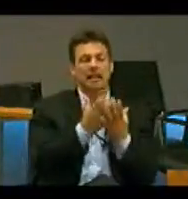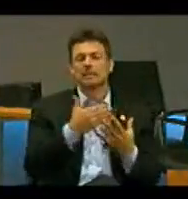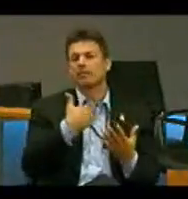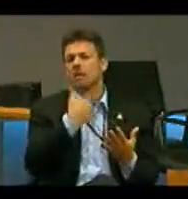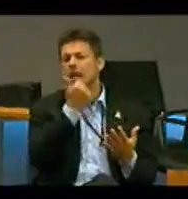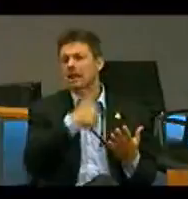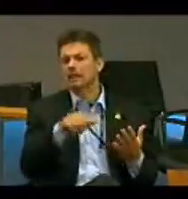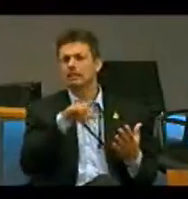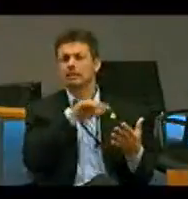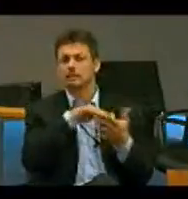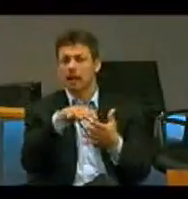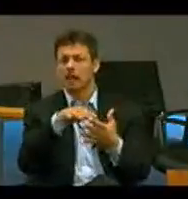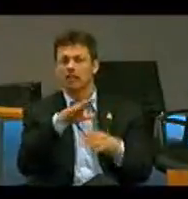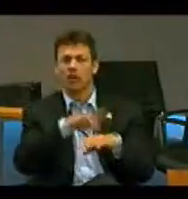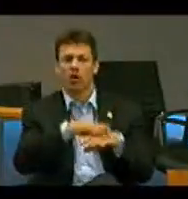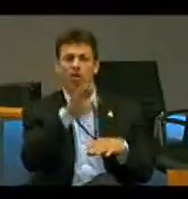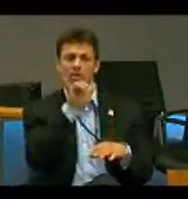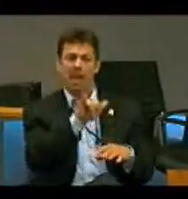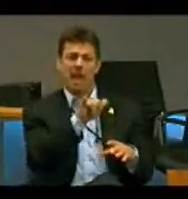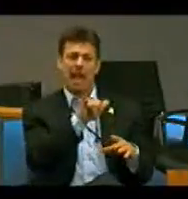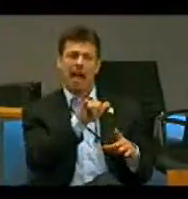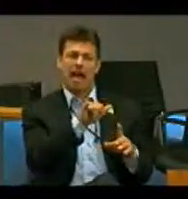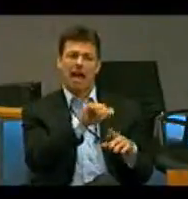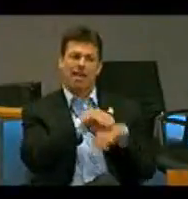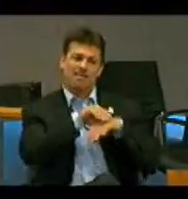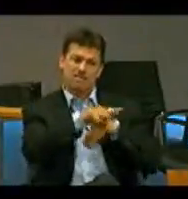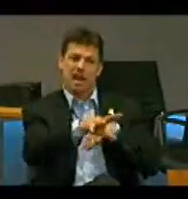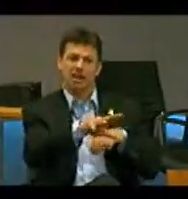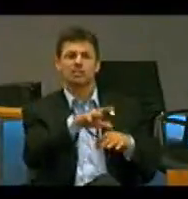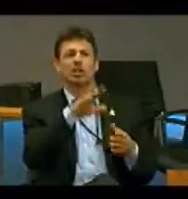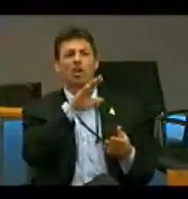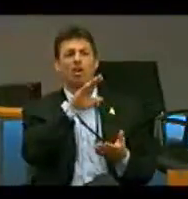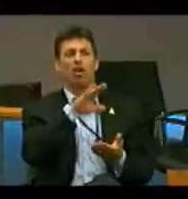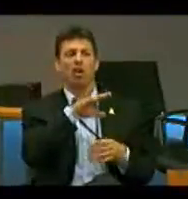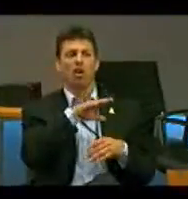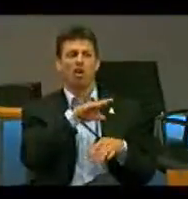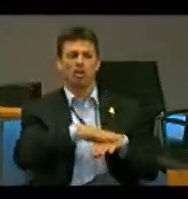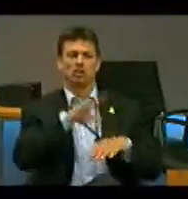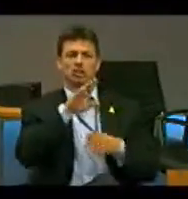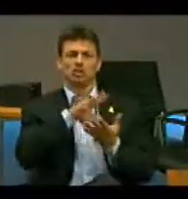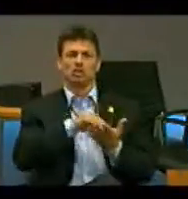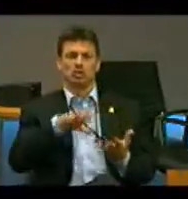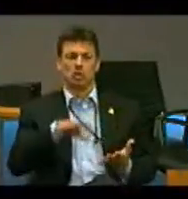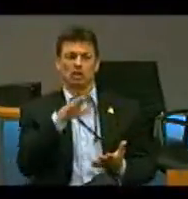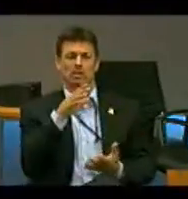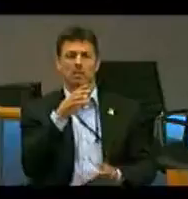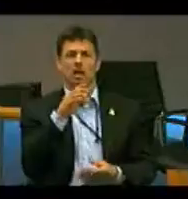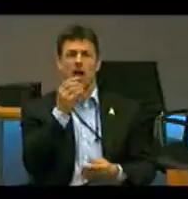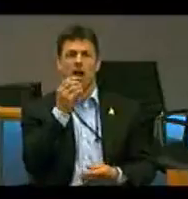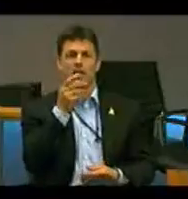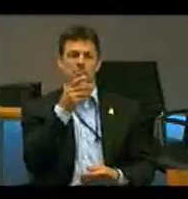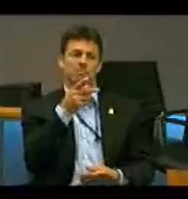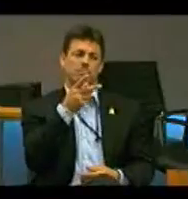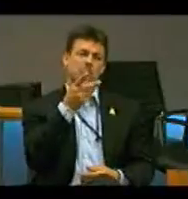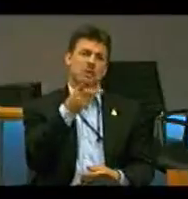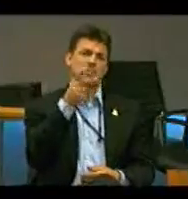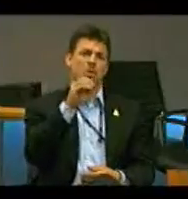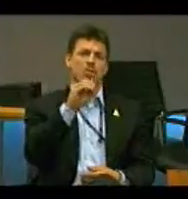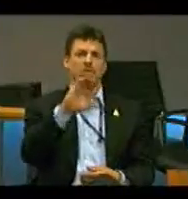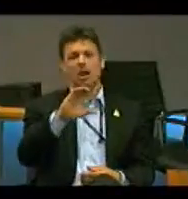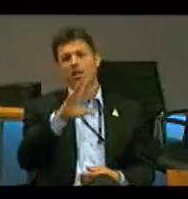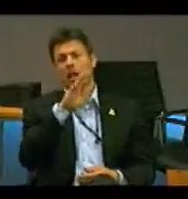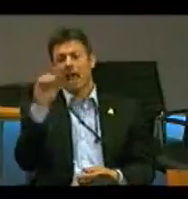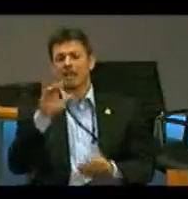studies on the effect, the disparate effect on students of color and or students with